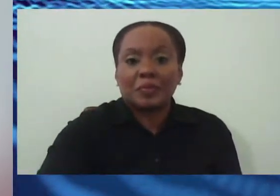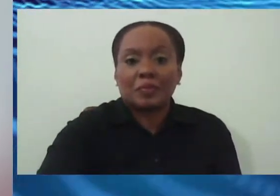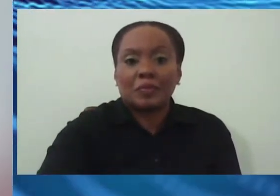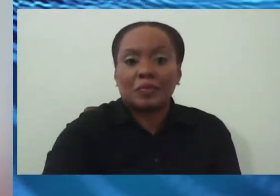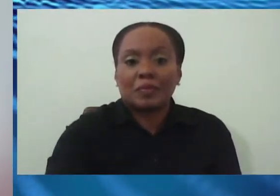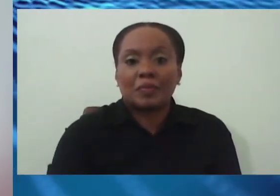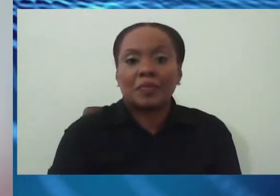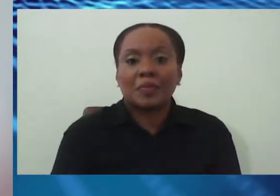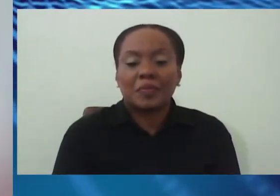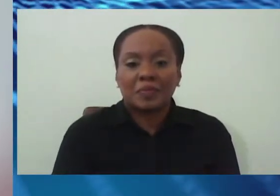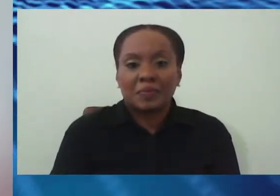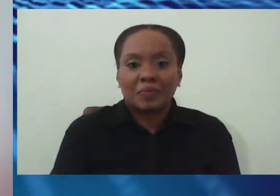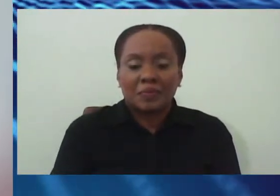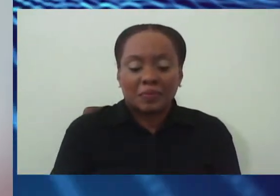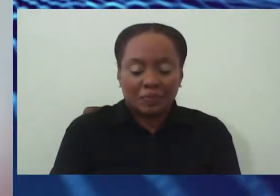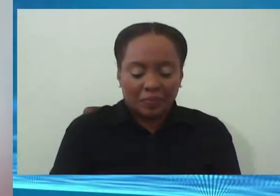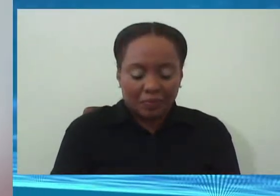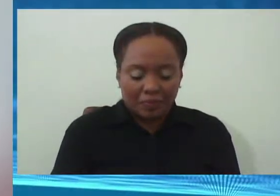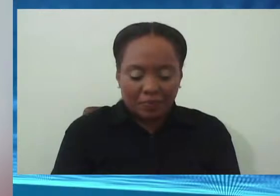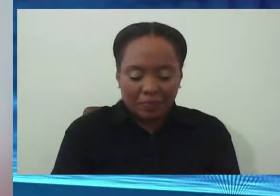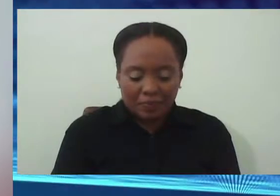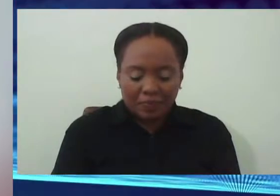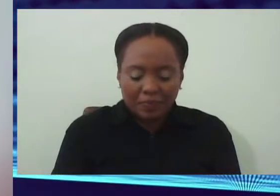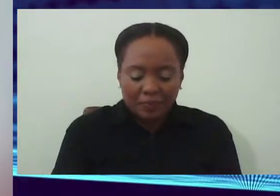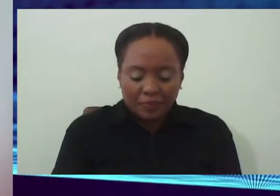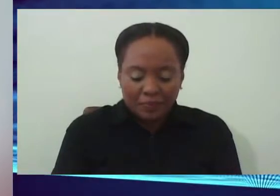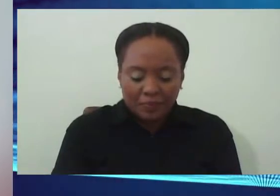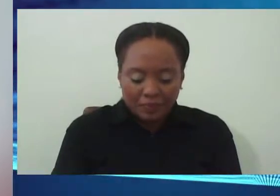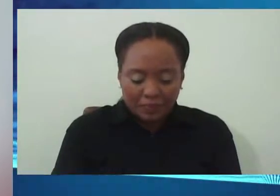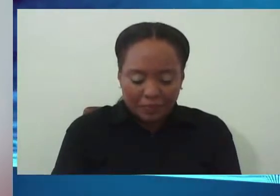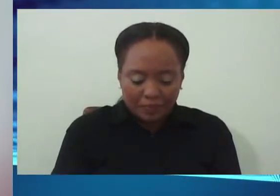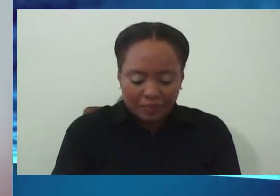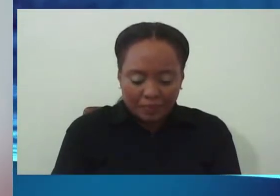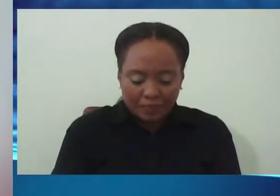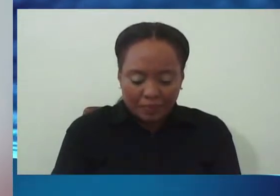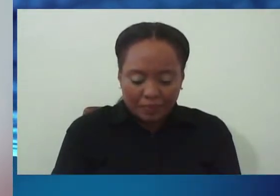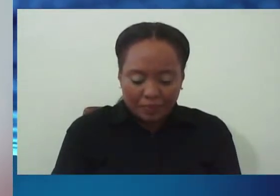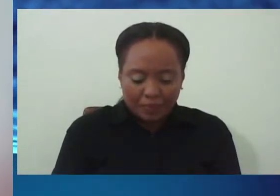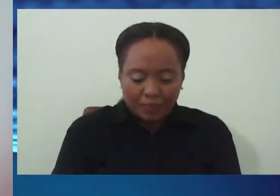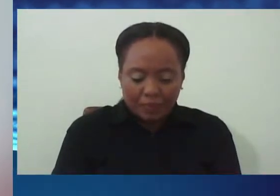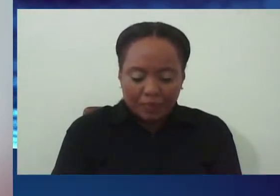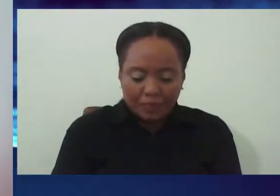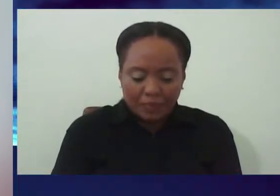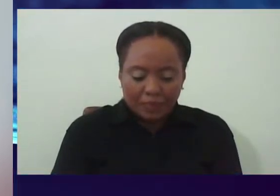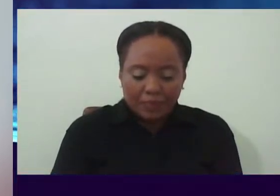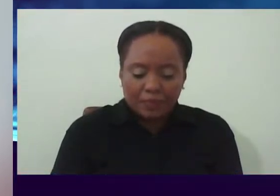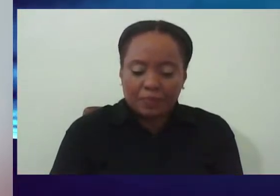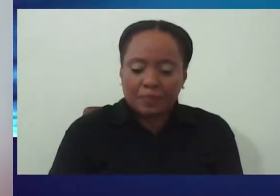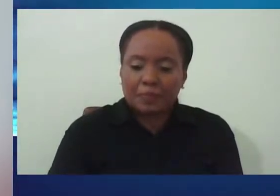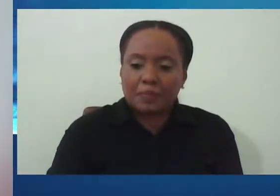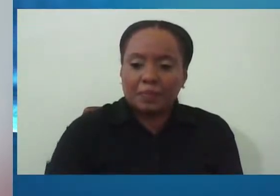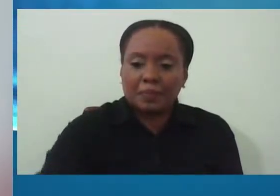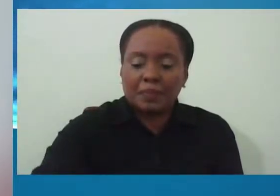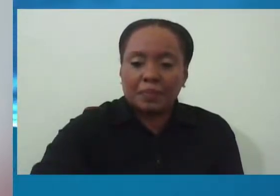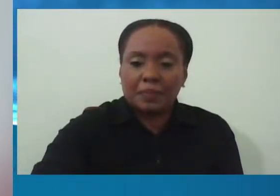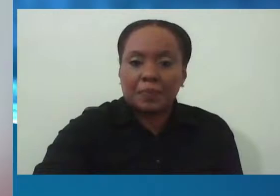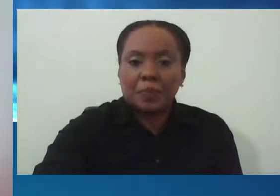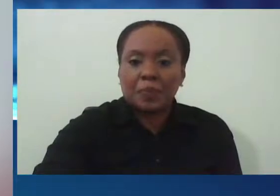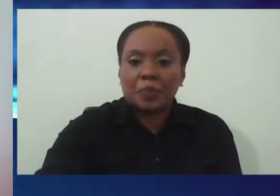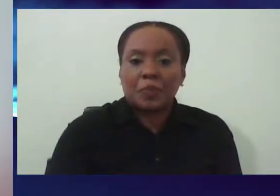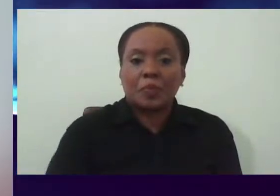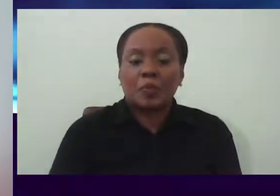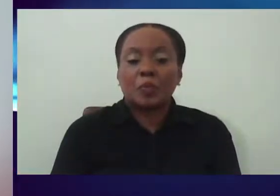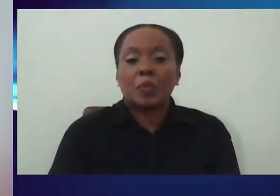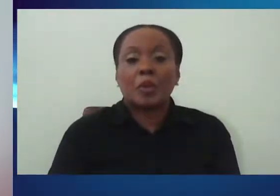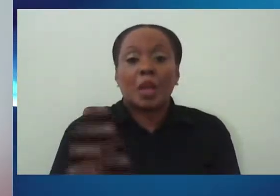a known contact or risk of exposure, then they need to